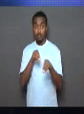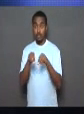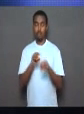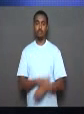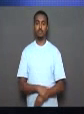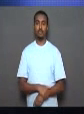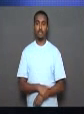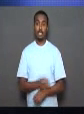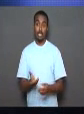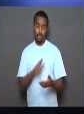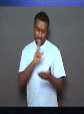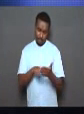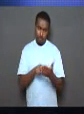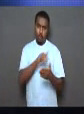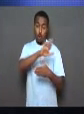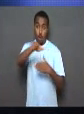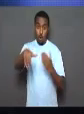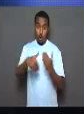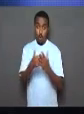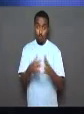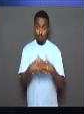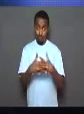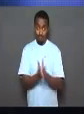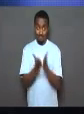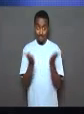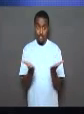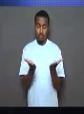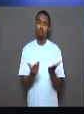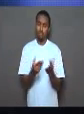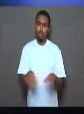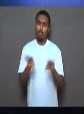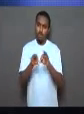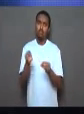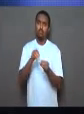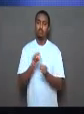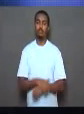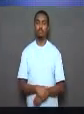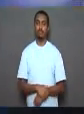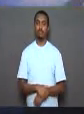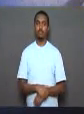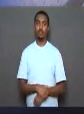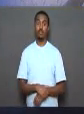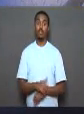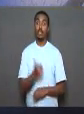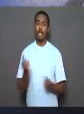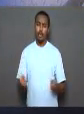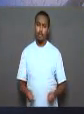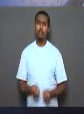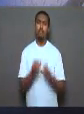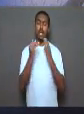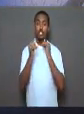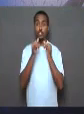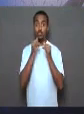activities. Reviewing old material is also important. There is